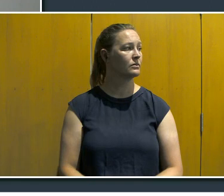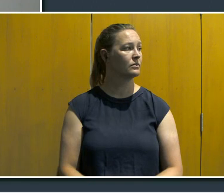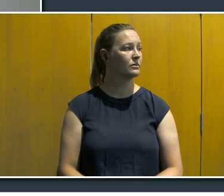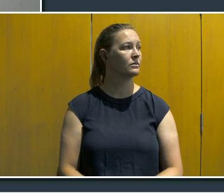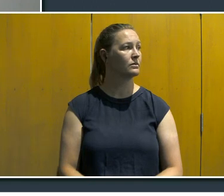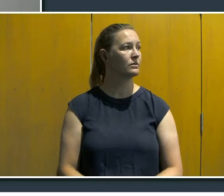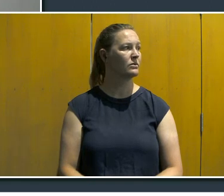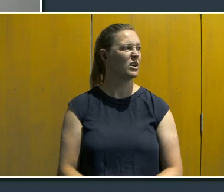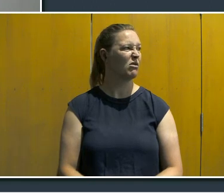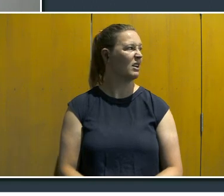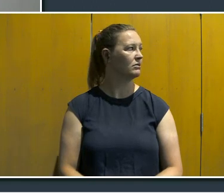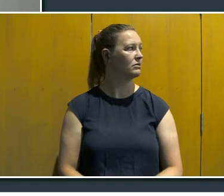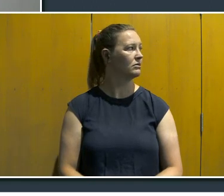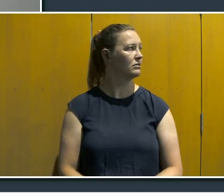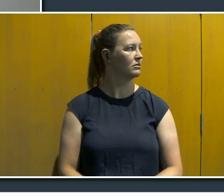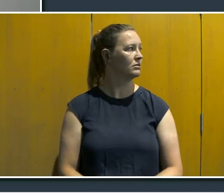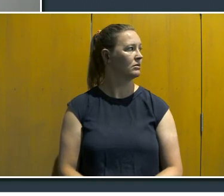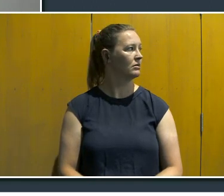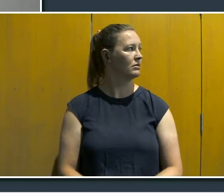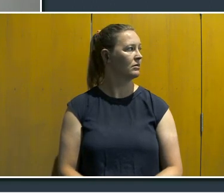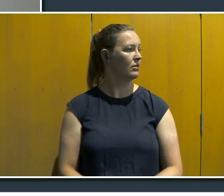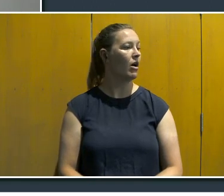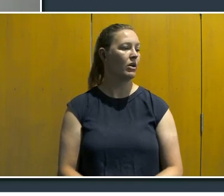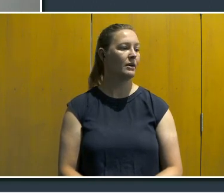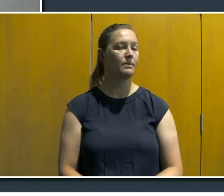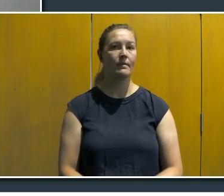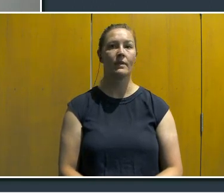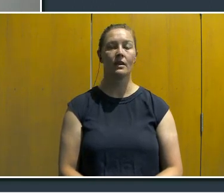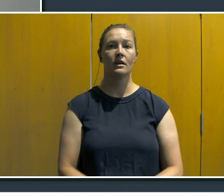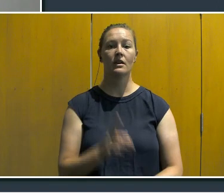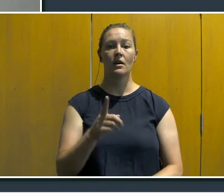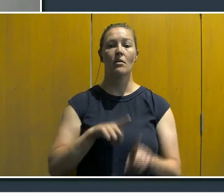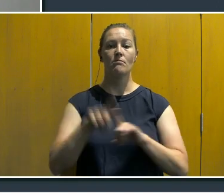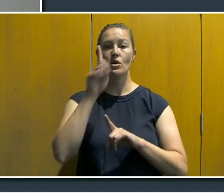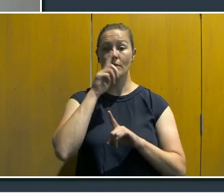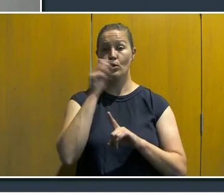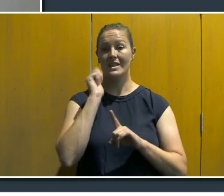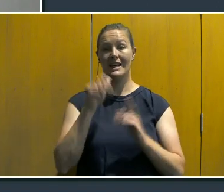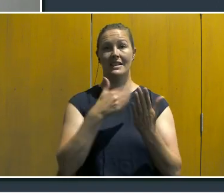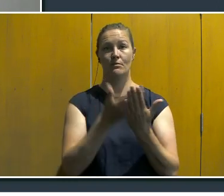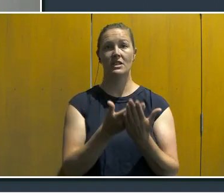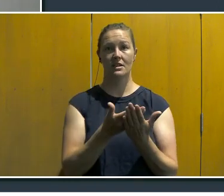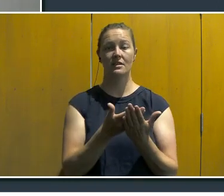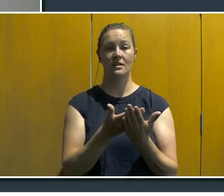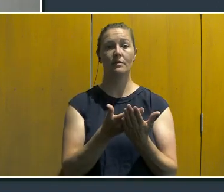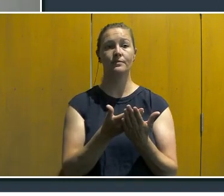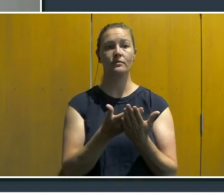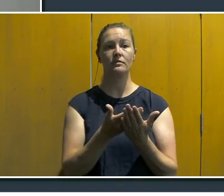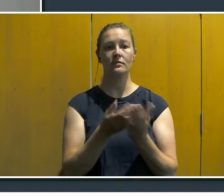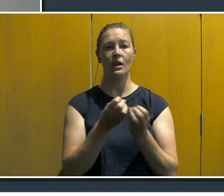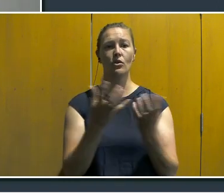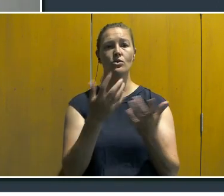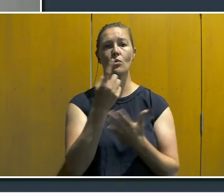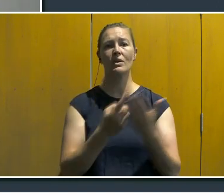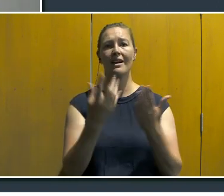The other thing is, yesterday, most people made submissions, and a lot of them only